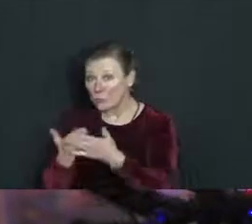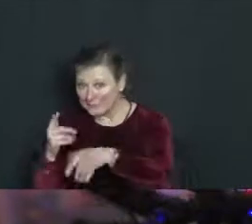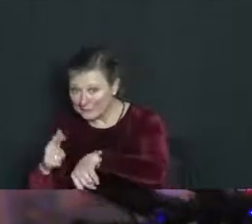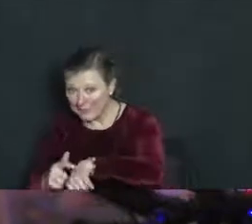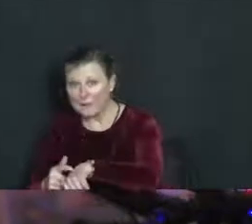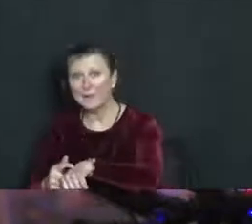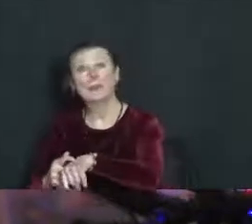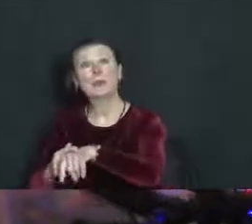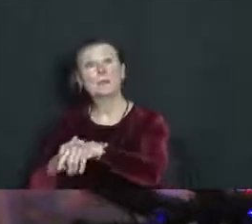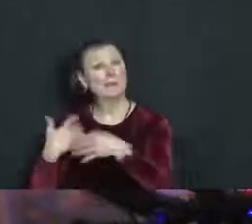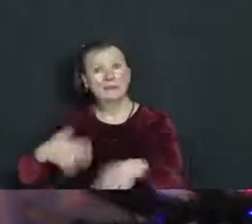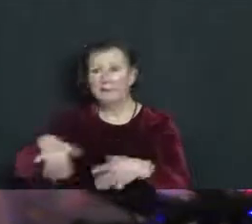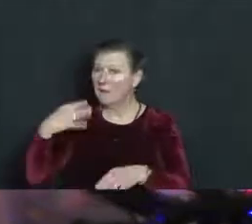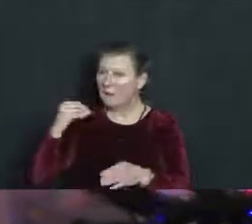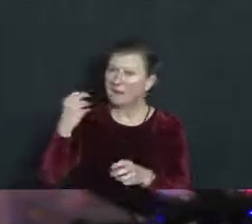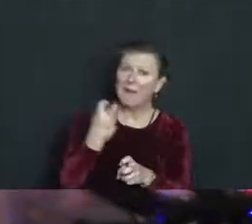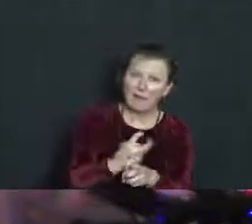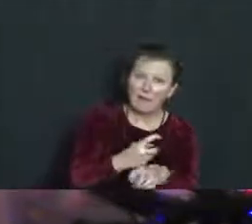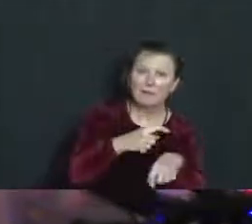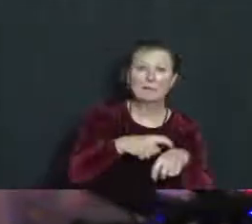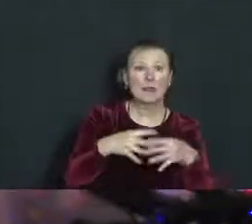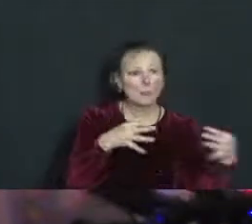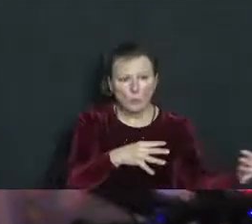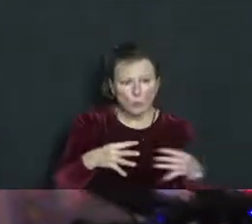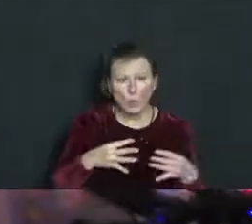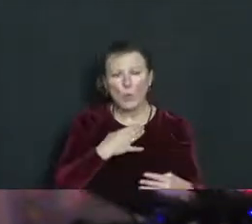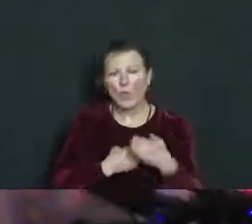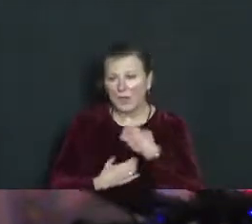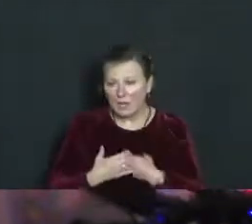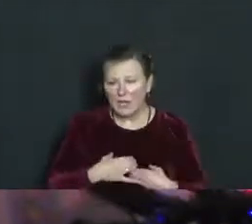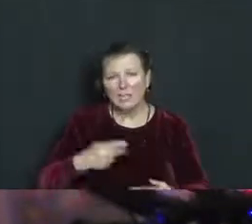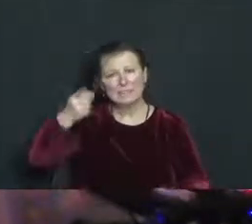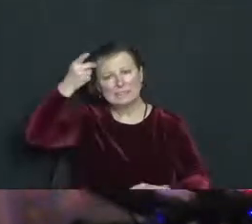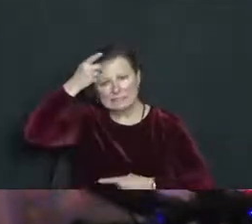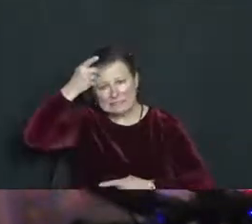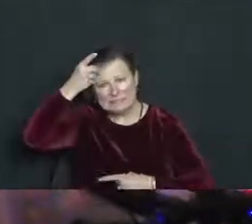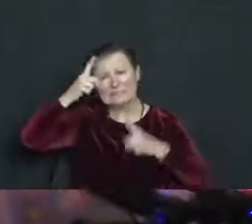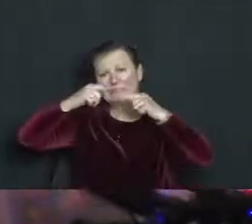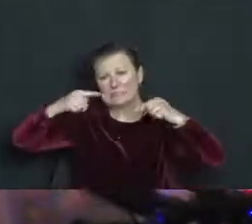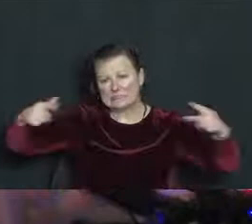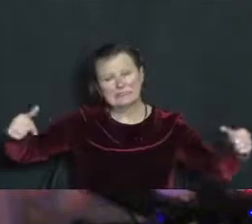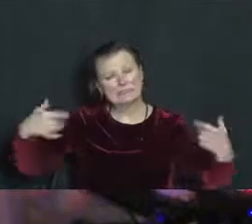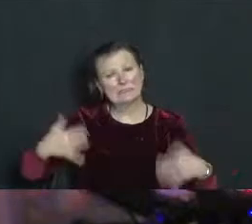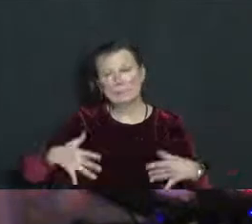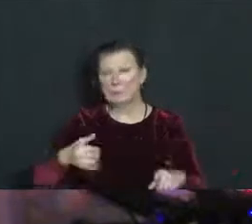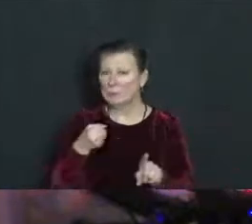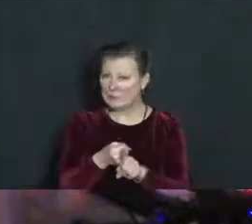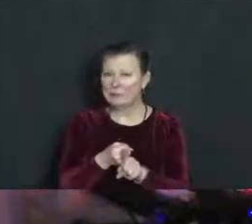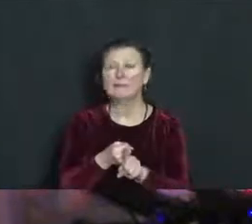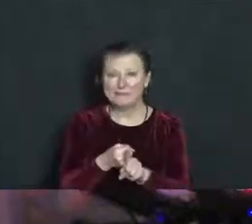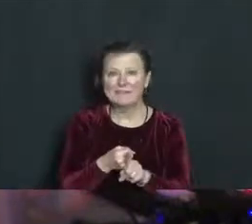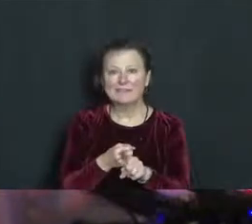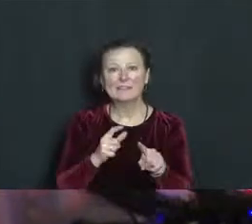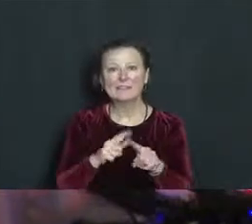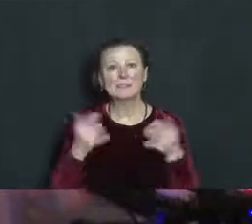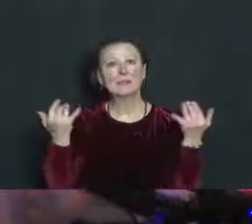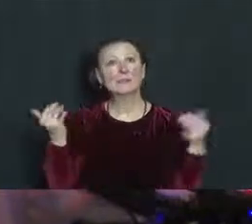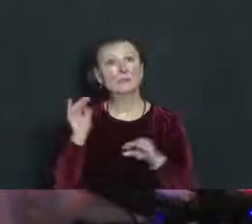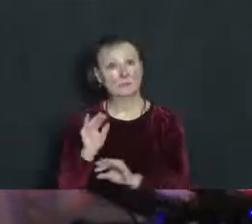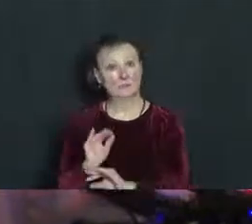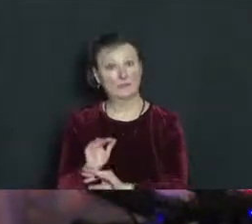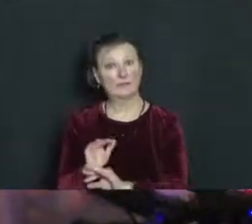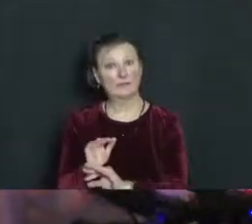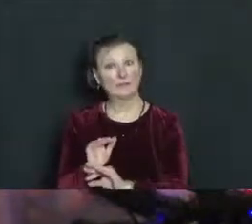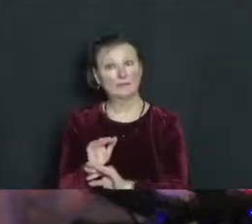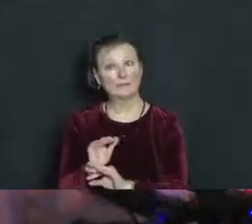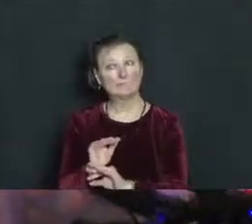times, through hard times when war and famine and disease took their grim toll. But tonight